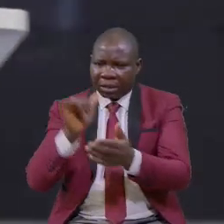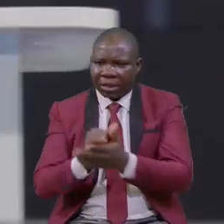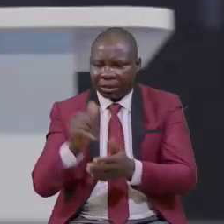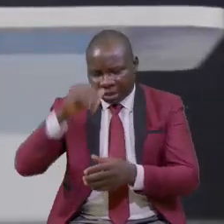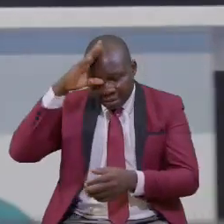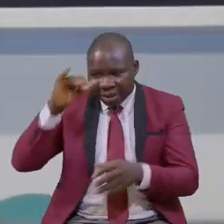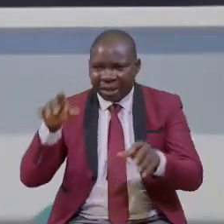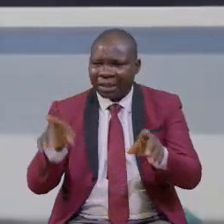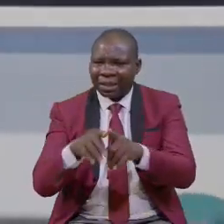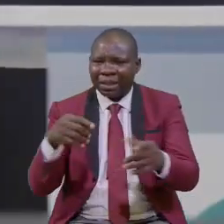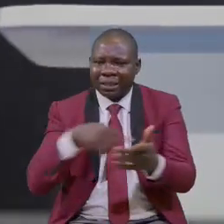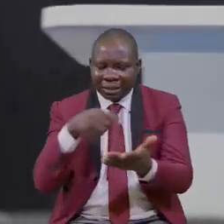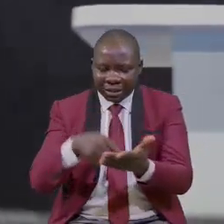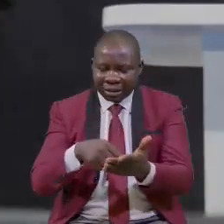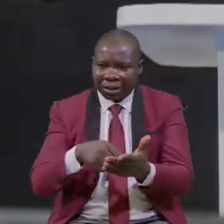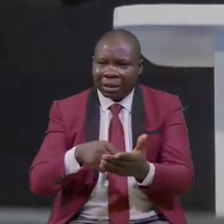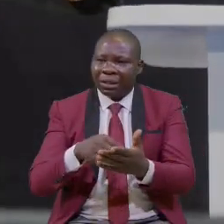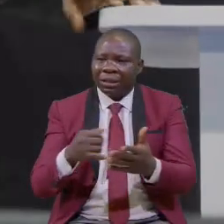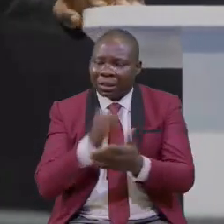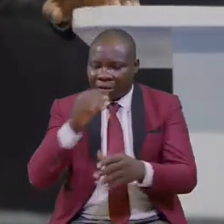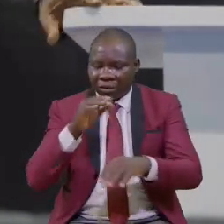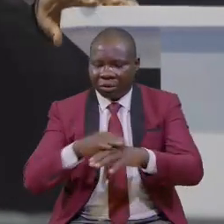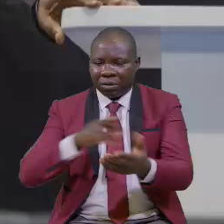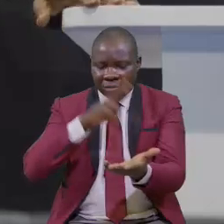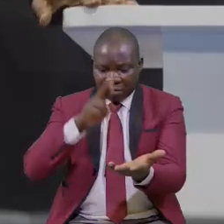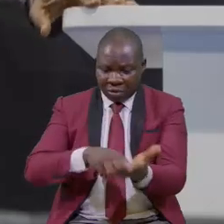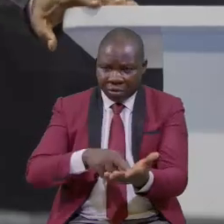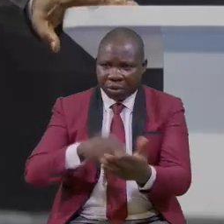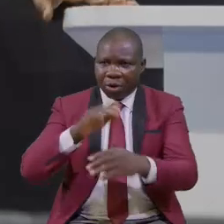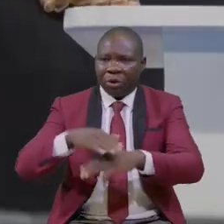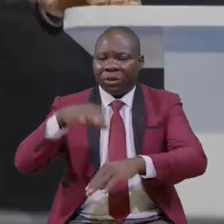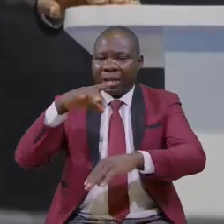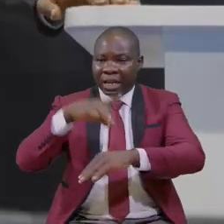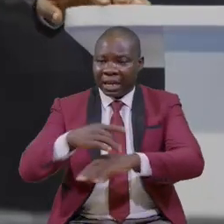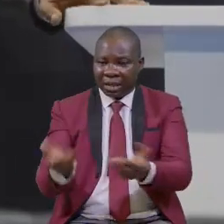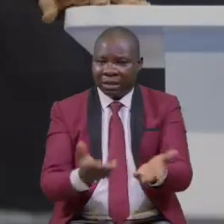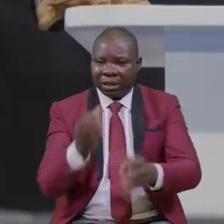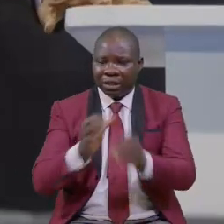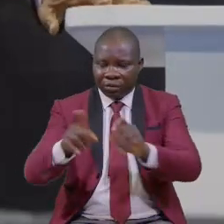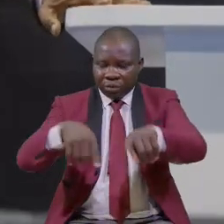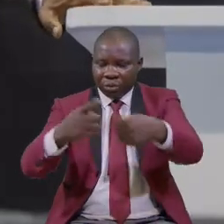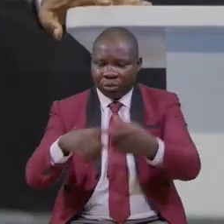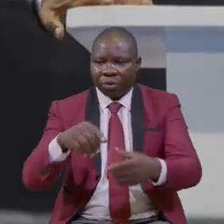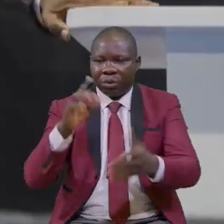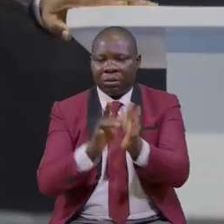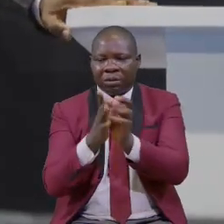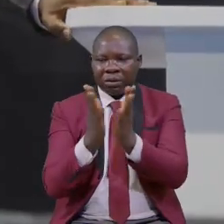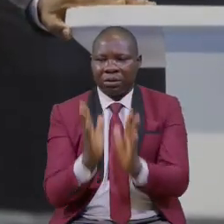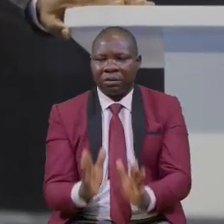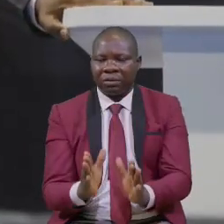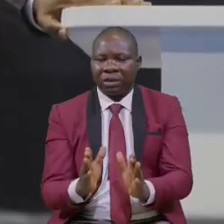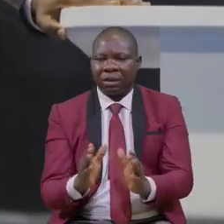is being on record, even on earth here. If he goes to a Christian company, he's being a